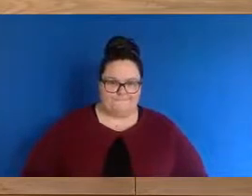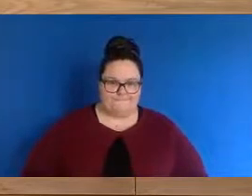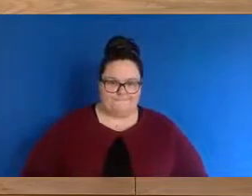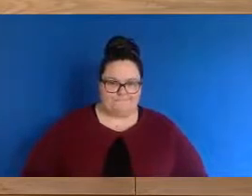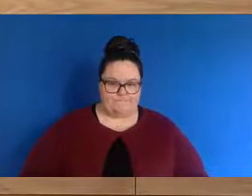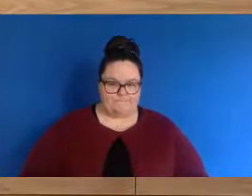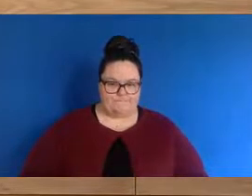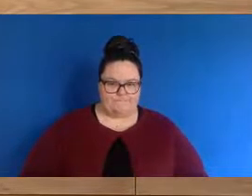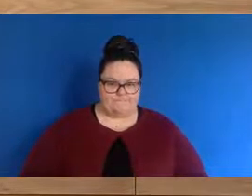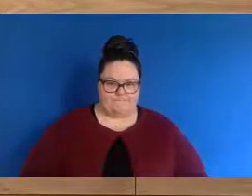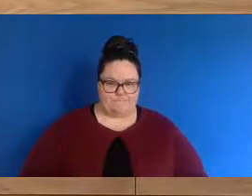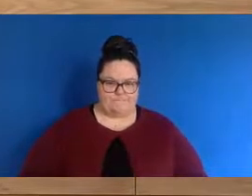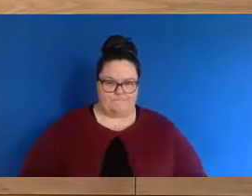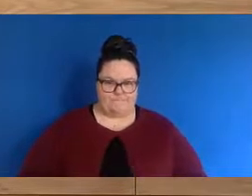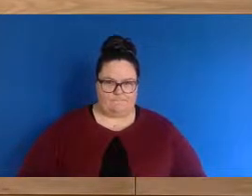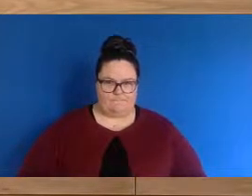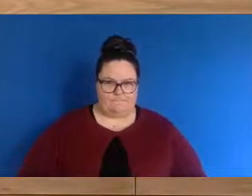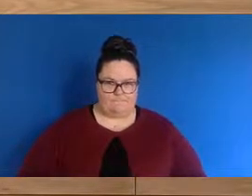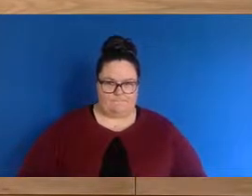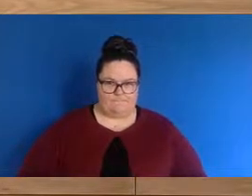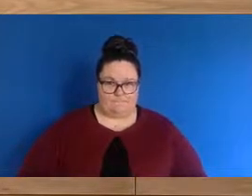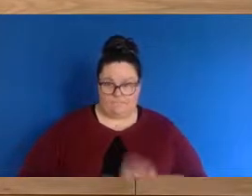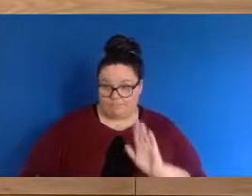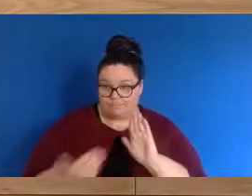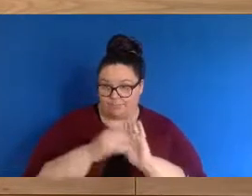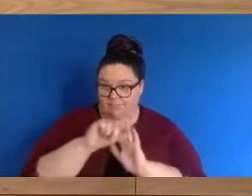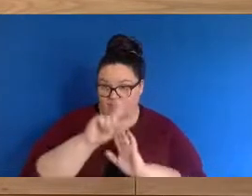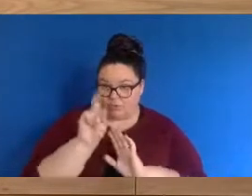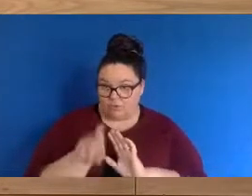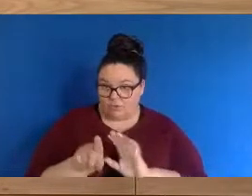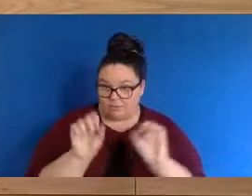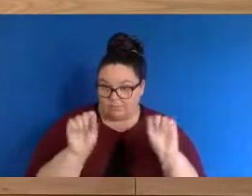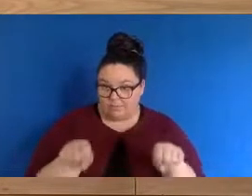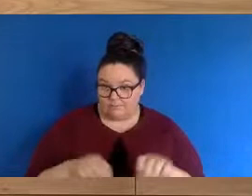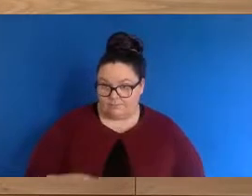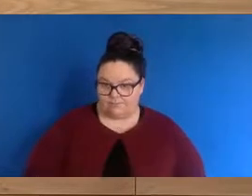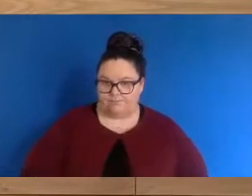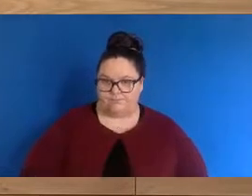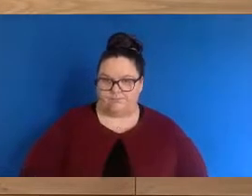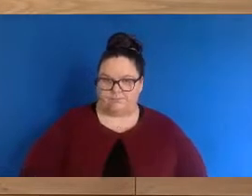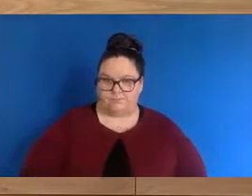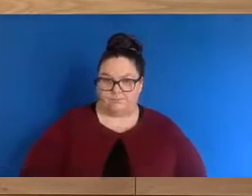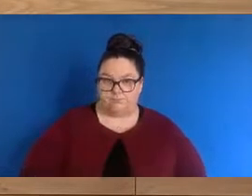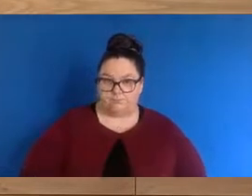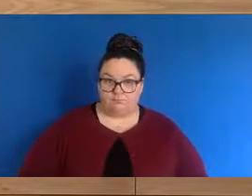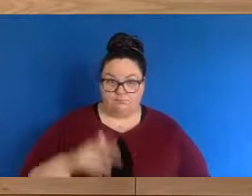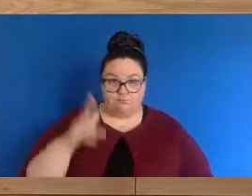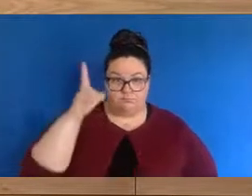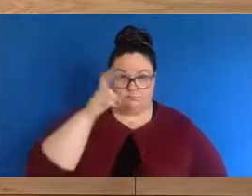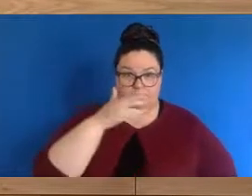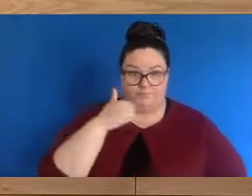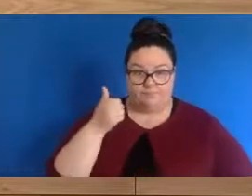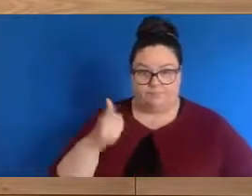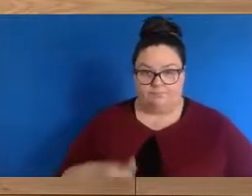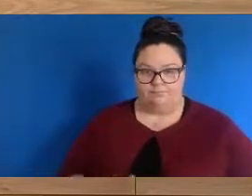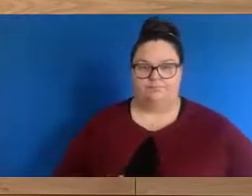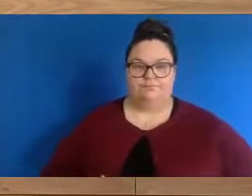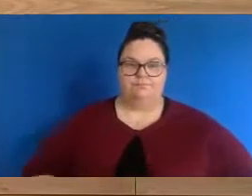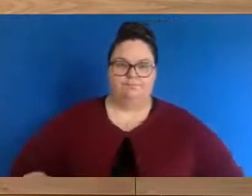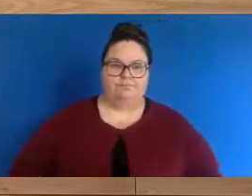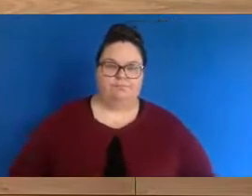Peux-tu répéter ta question? Can you repeat your question, please? Okay, so now can you hear me better? Yes, thank you.